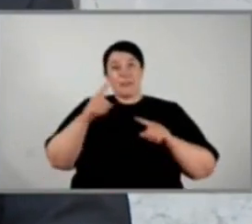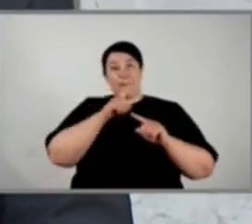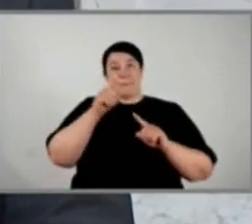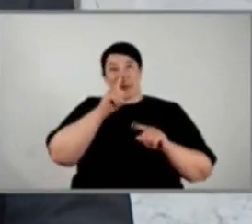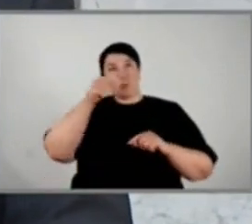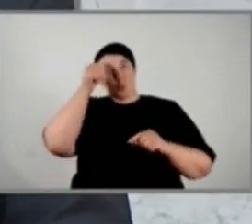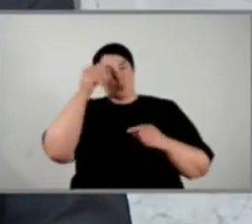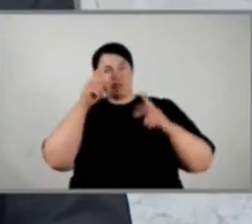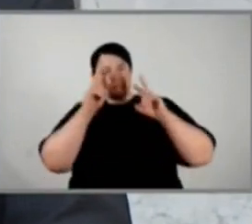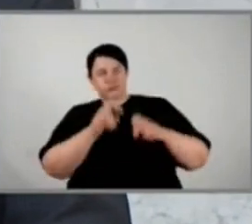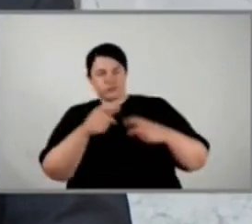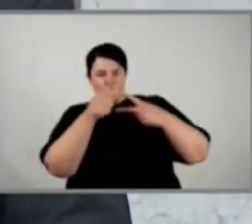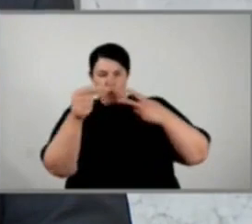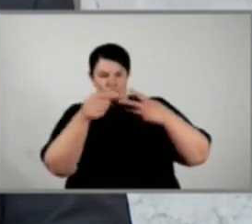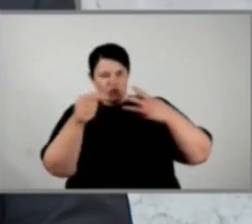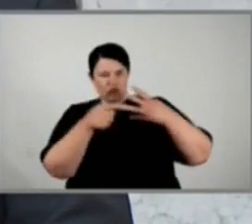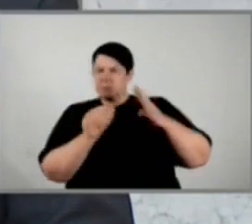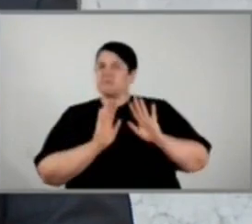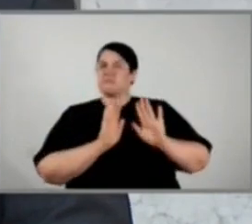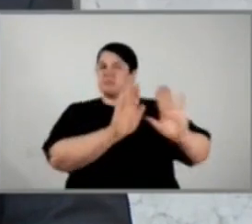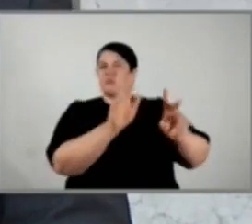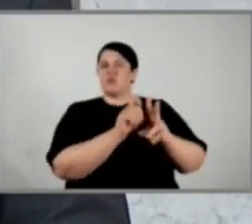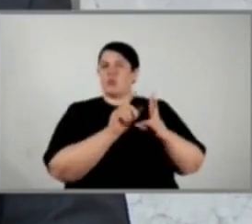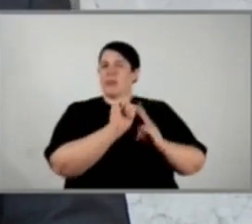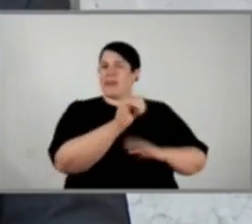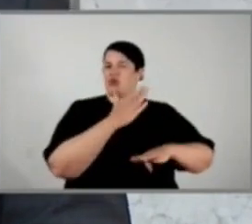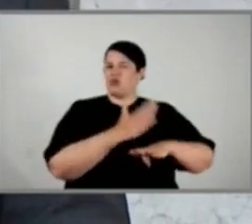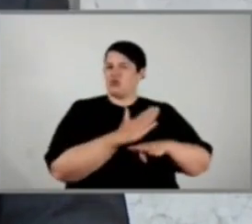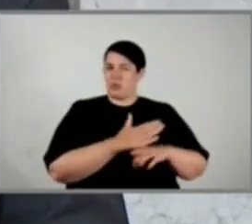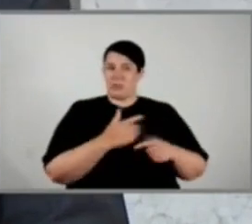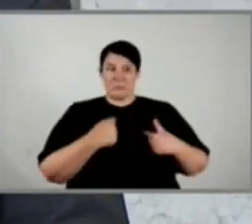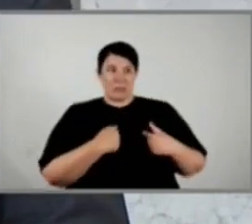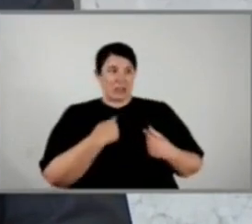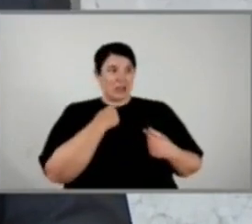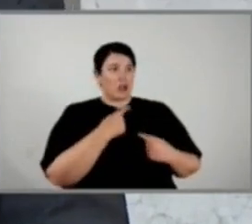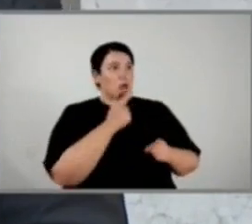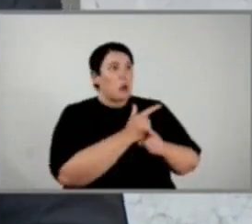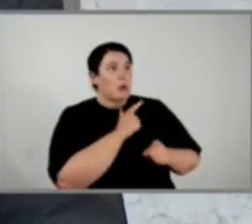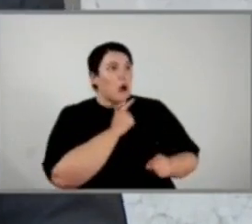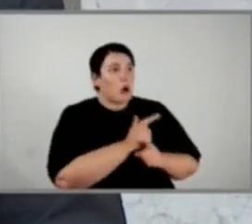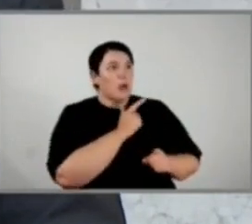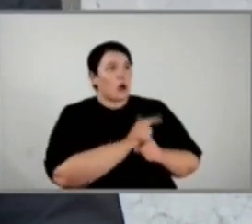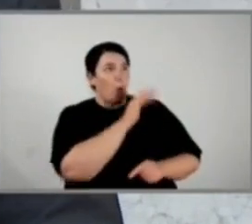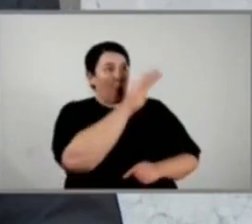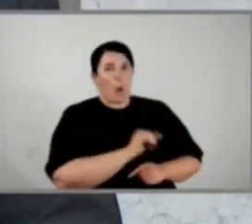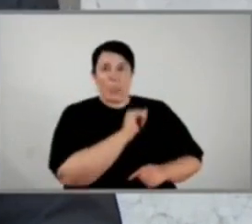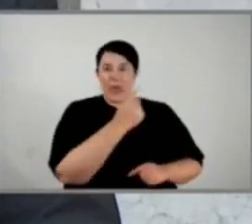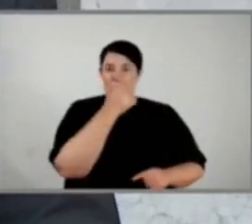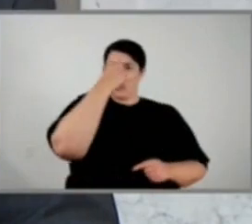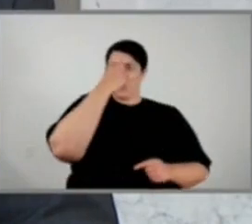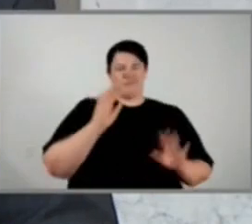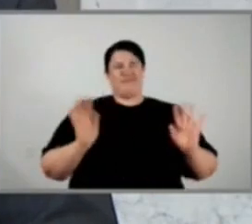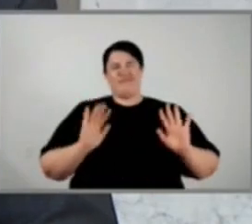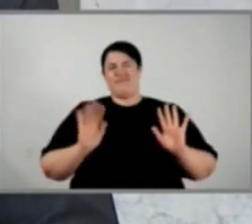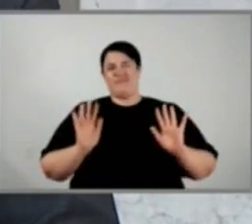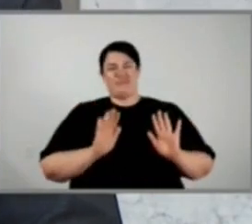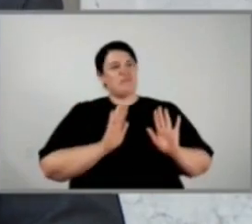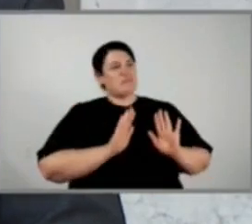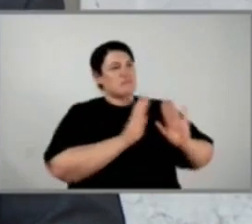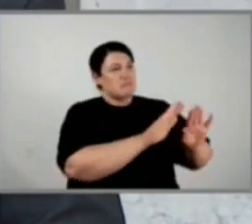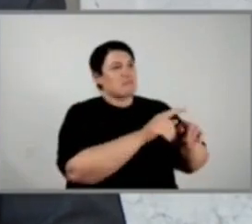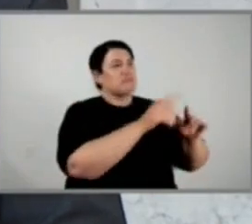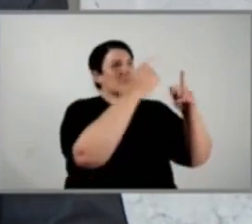job. It's not for me to do a running commentary on every thought that someone has about this or speculates in the